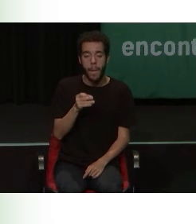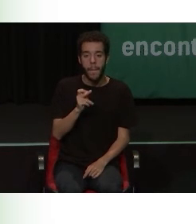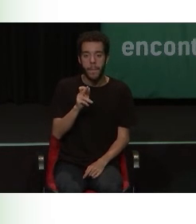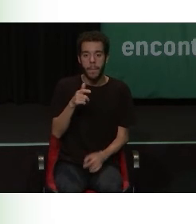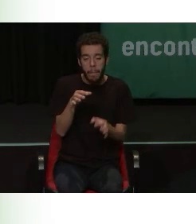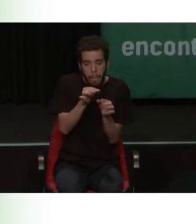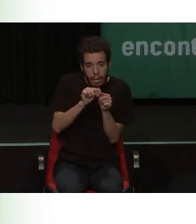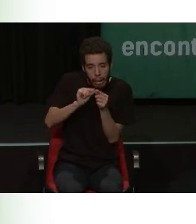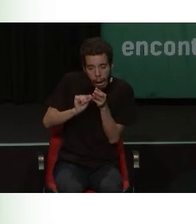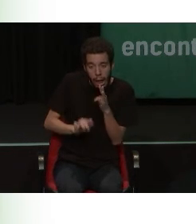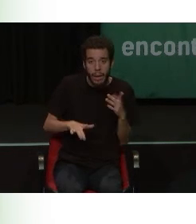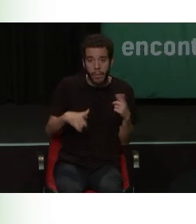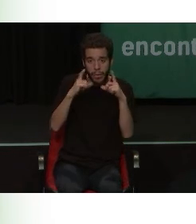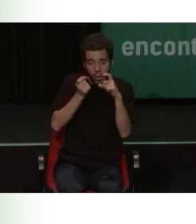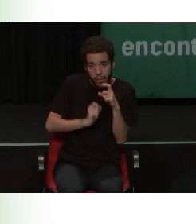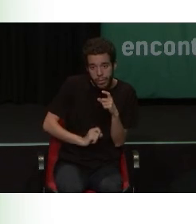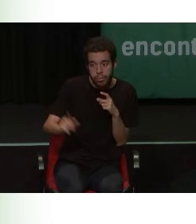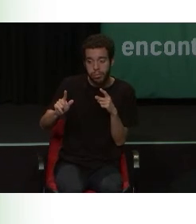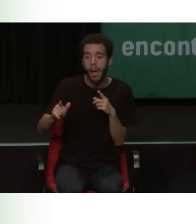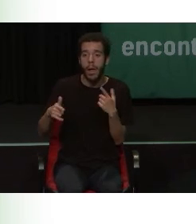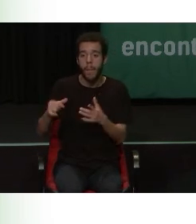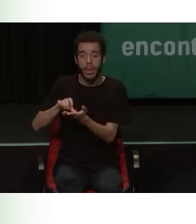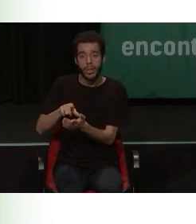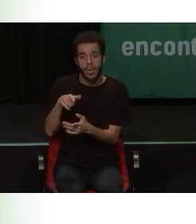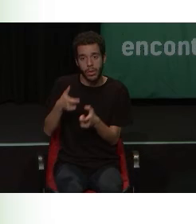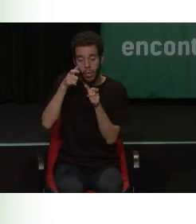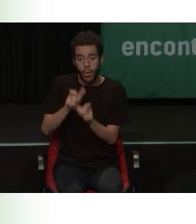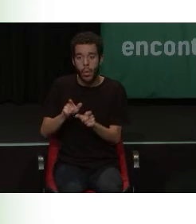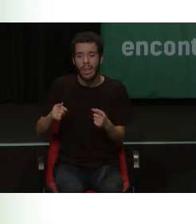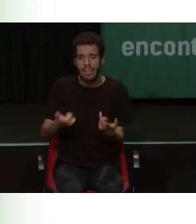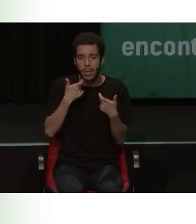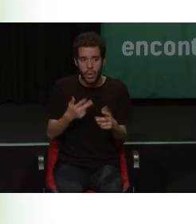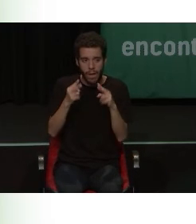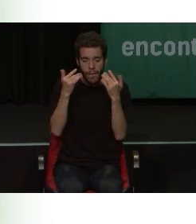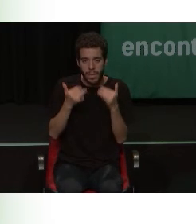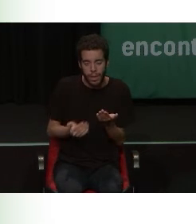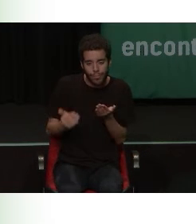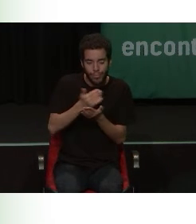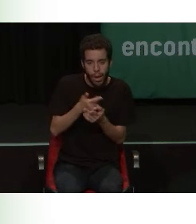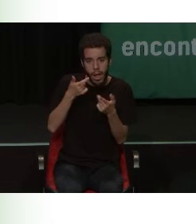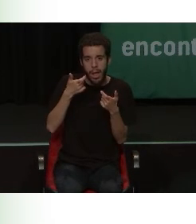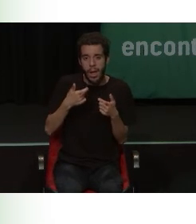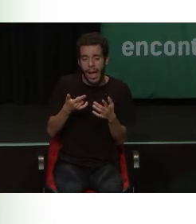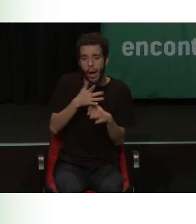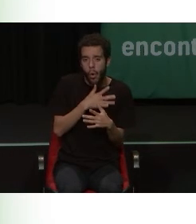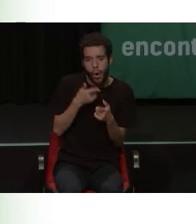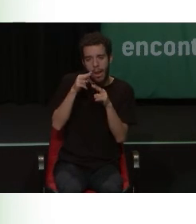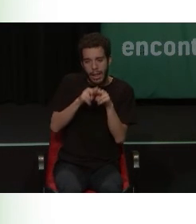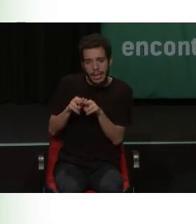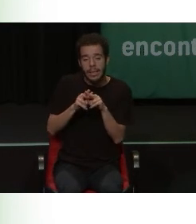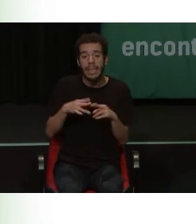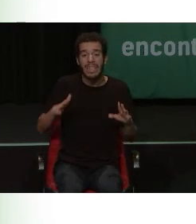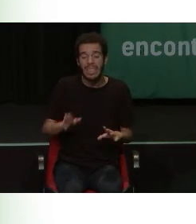photo. The photo is then sent to a processing center where there is a color